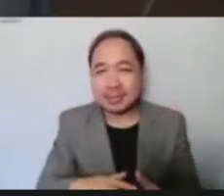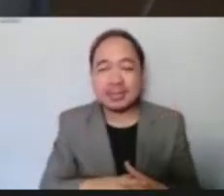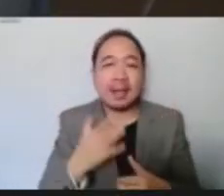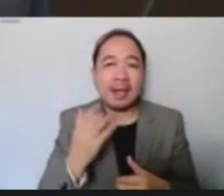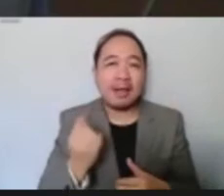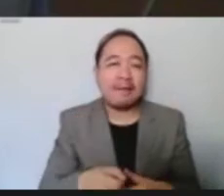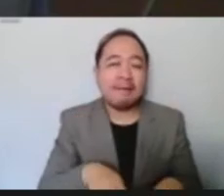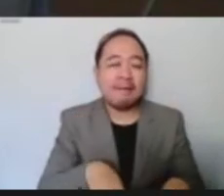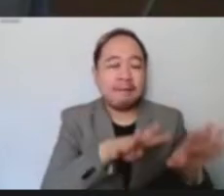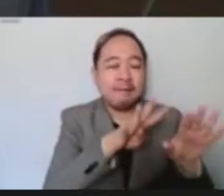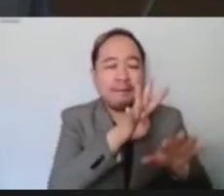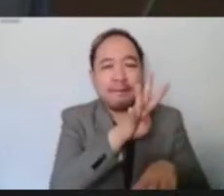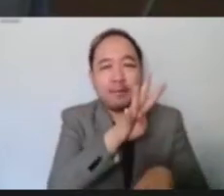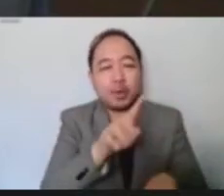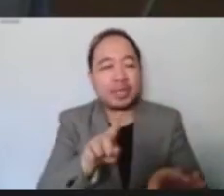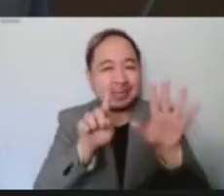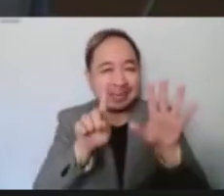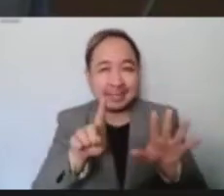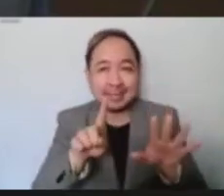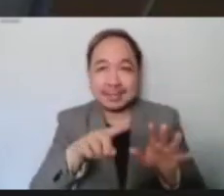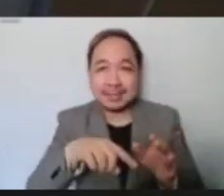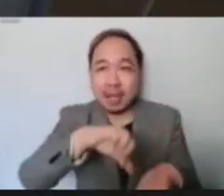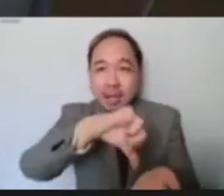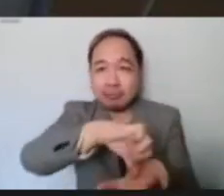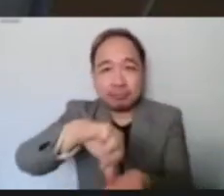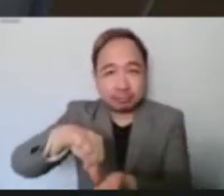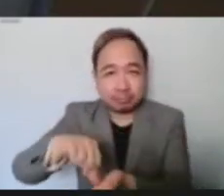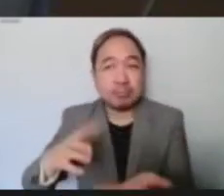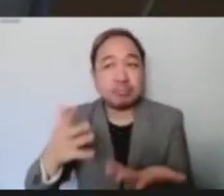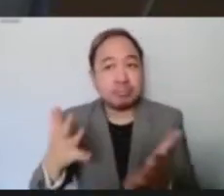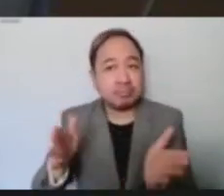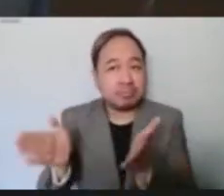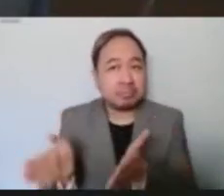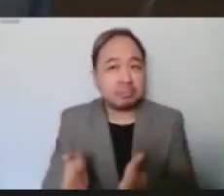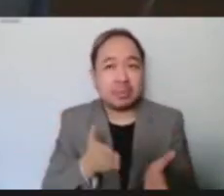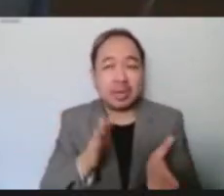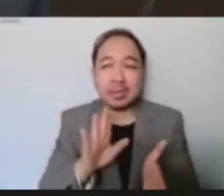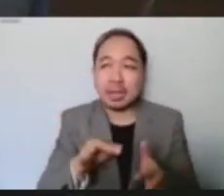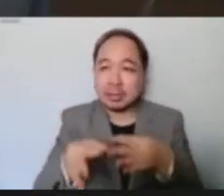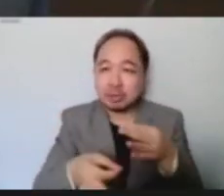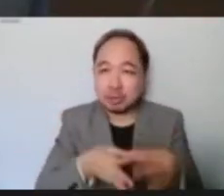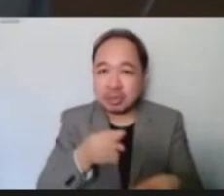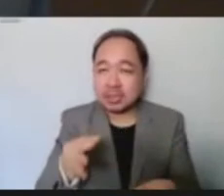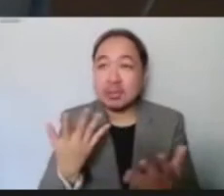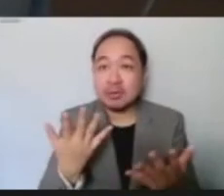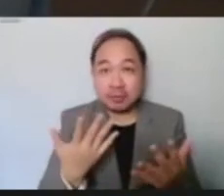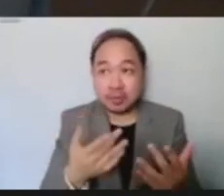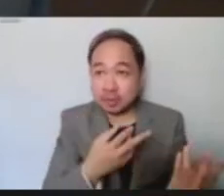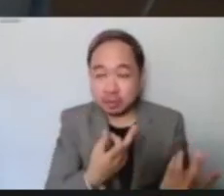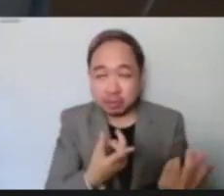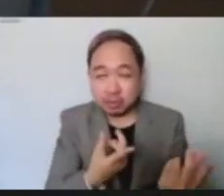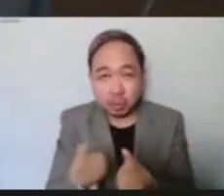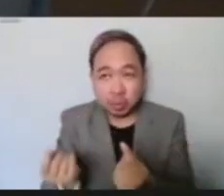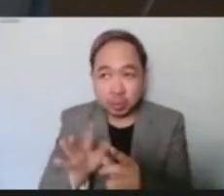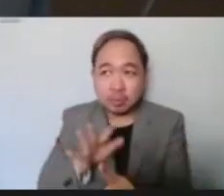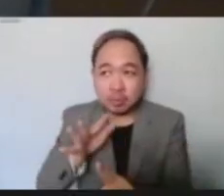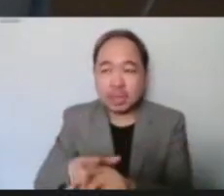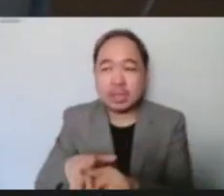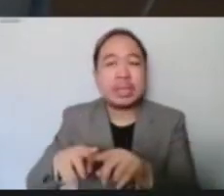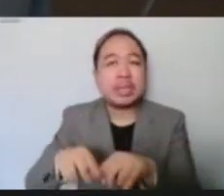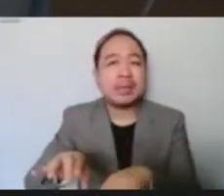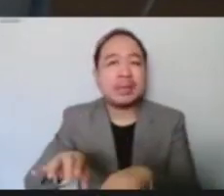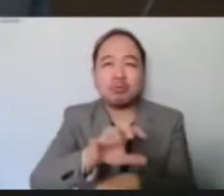have already prepared their plans and it's resolved various adaptation measures are being implemented in accordance with their Regional priorities